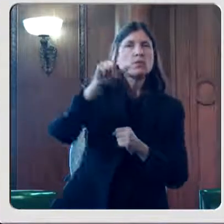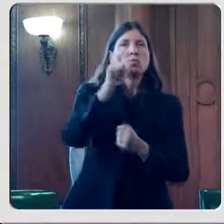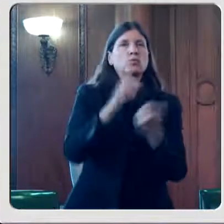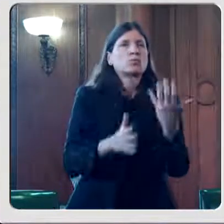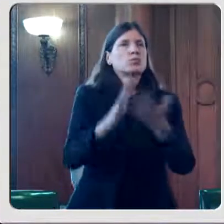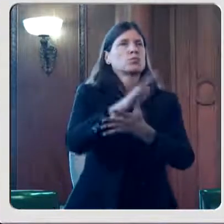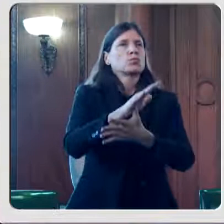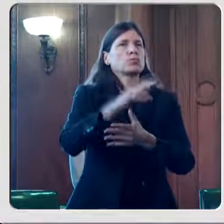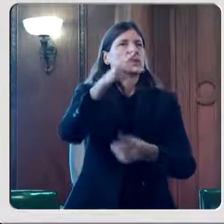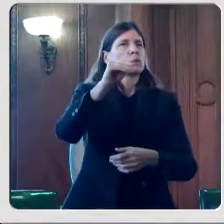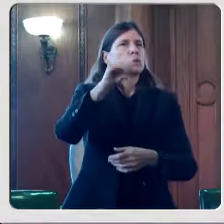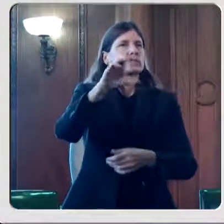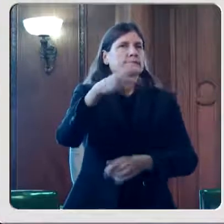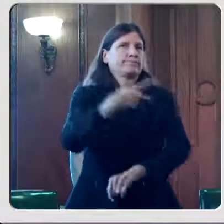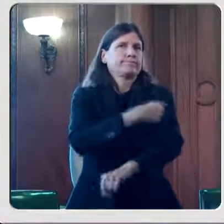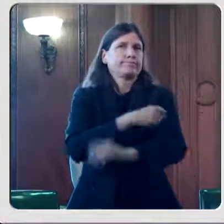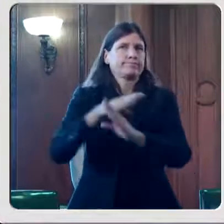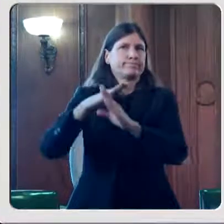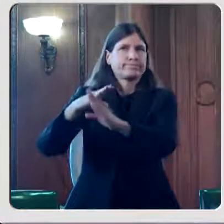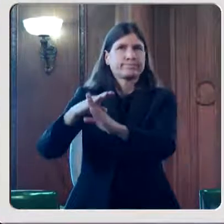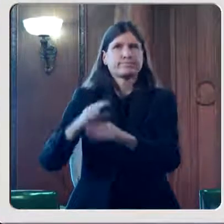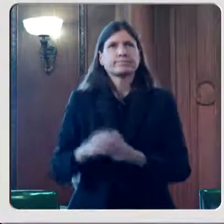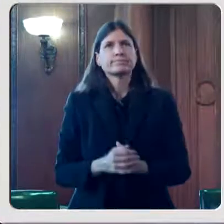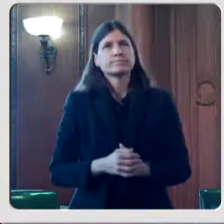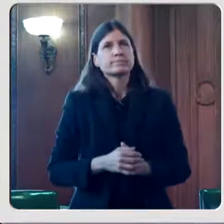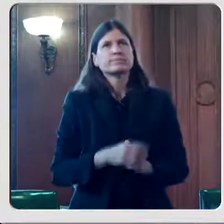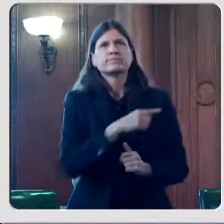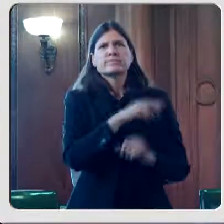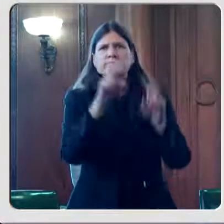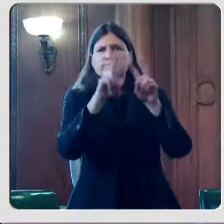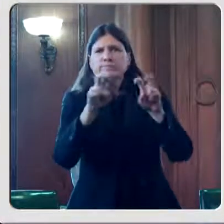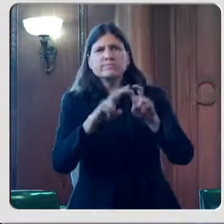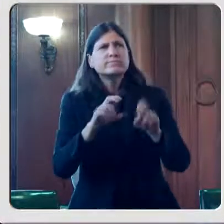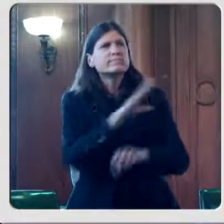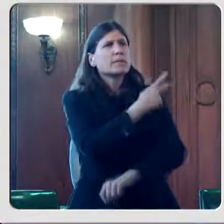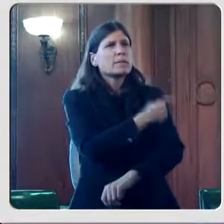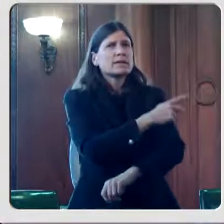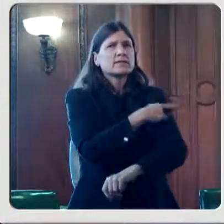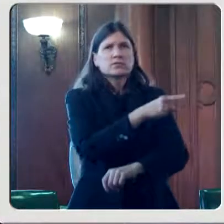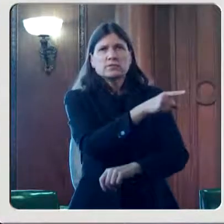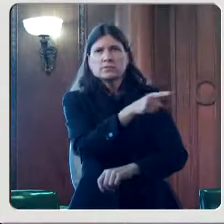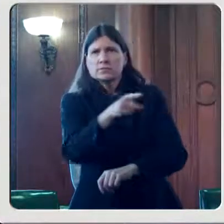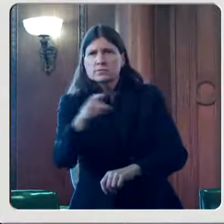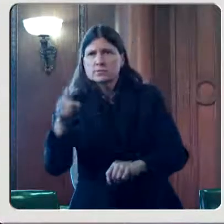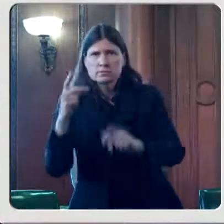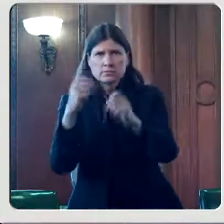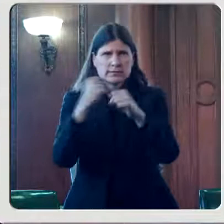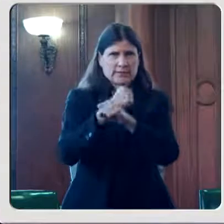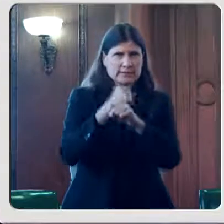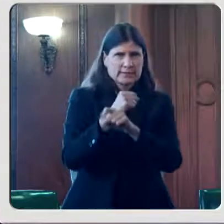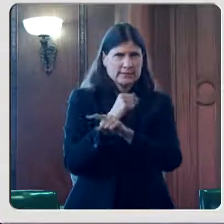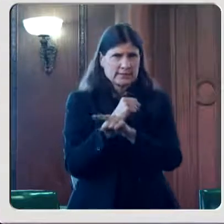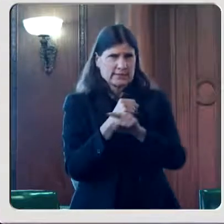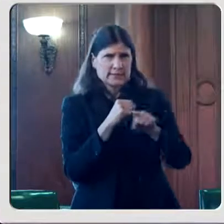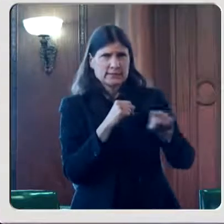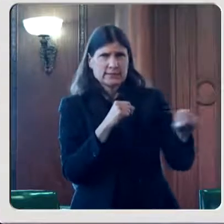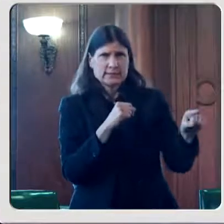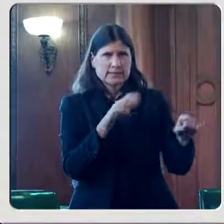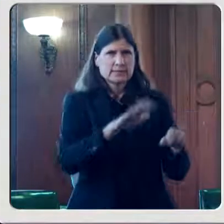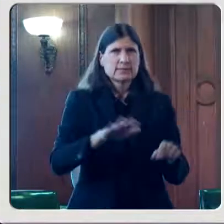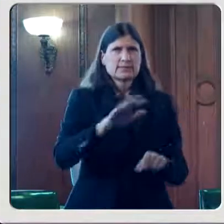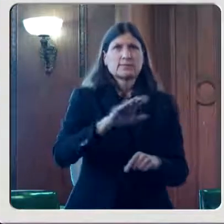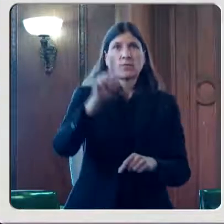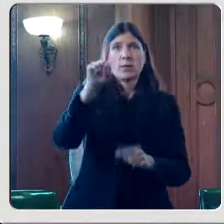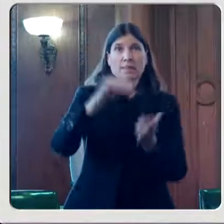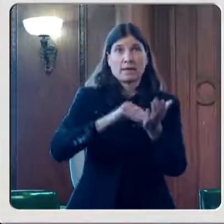Medicaid ACO, which involves our health centers and caring healthcare. We're working with a